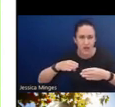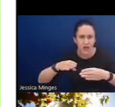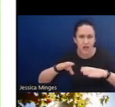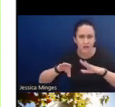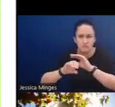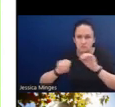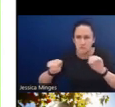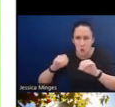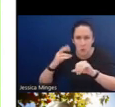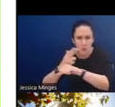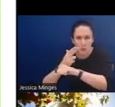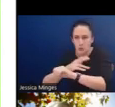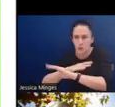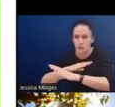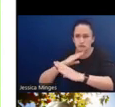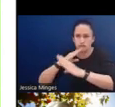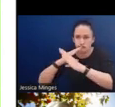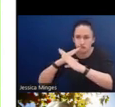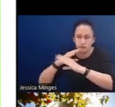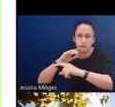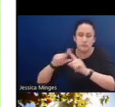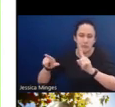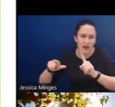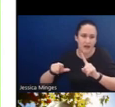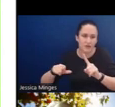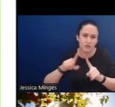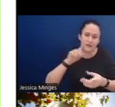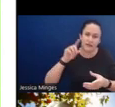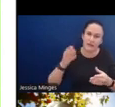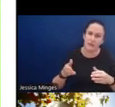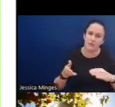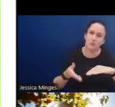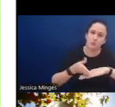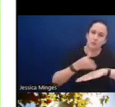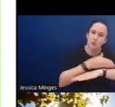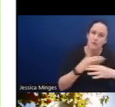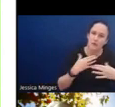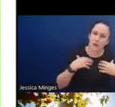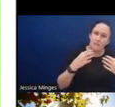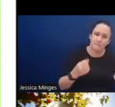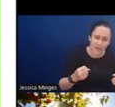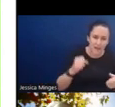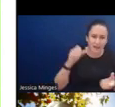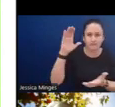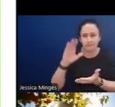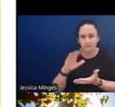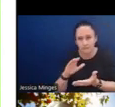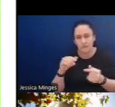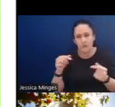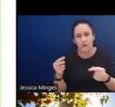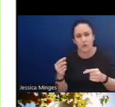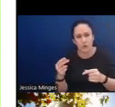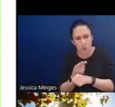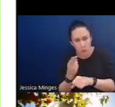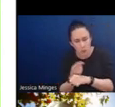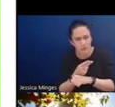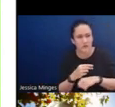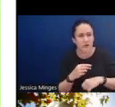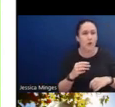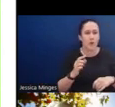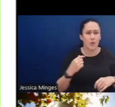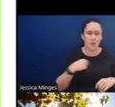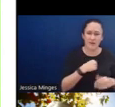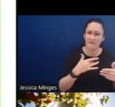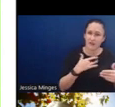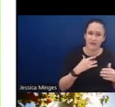more focused on overall well-being, reducing problematic substance use. And so by partnering with RCCs also, we felt it's